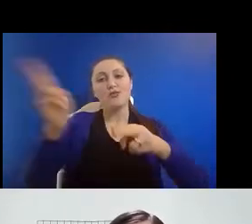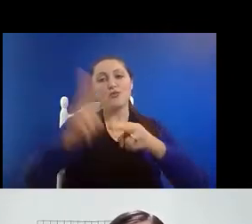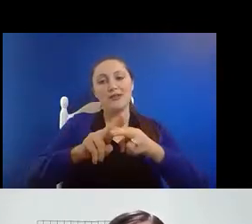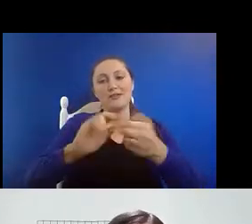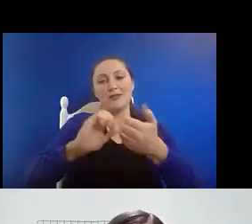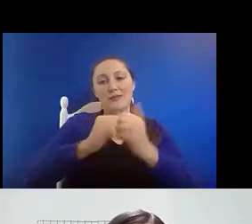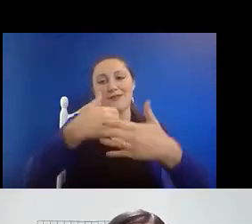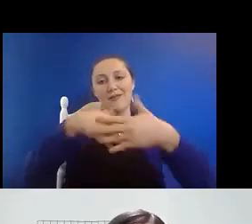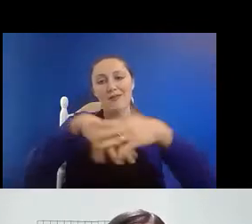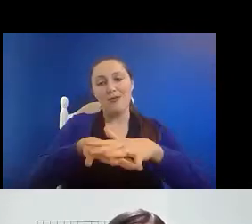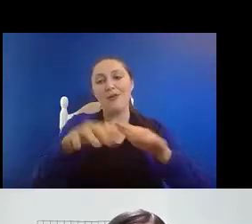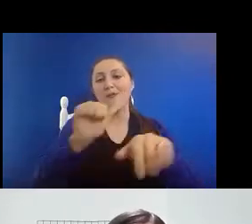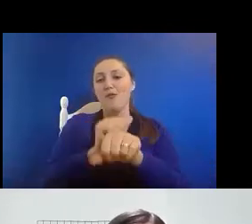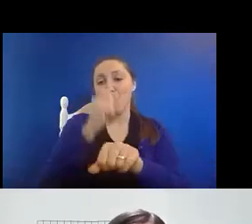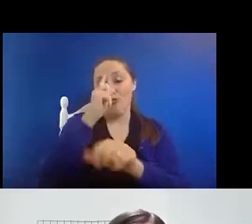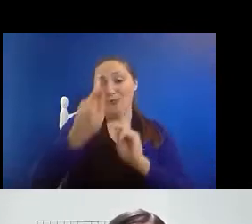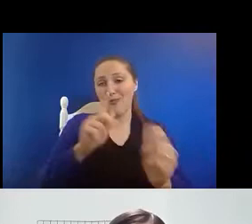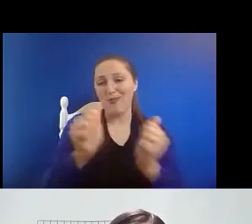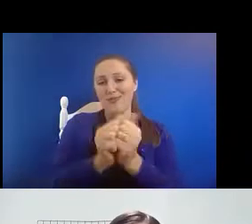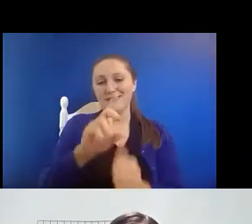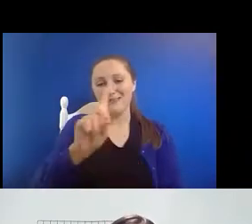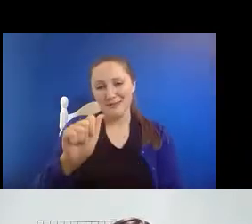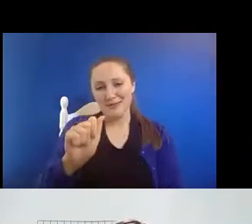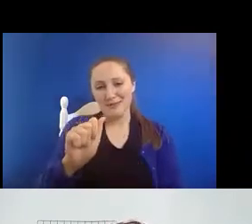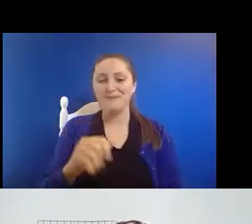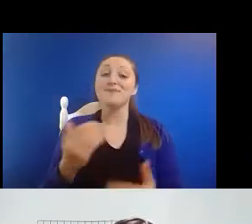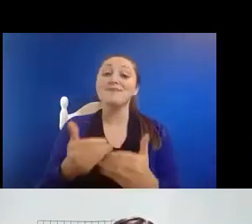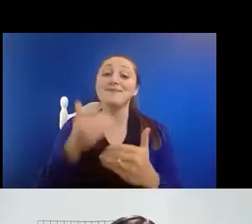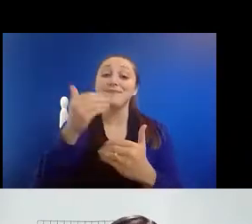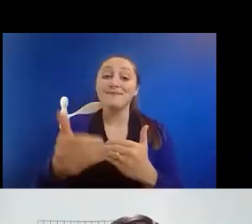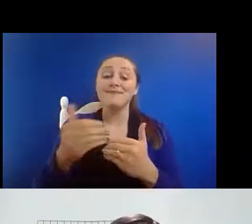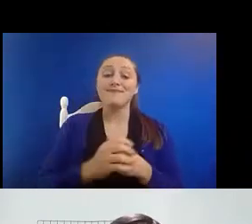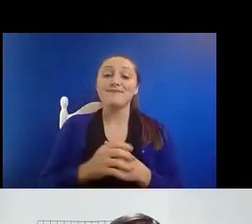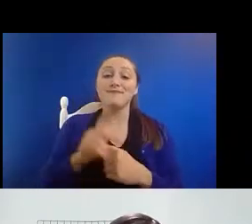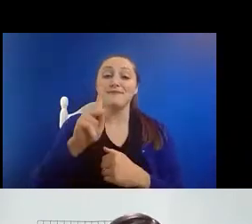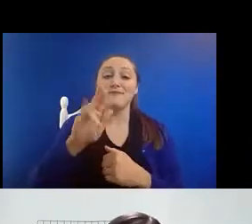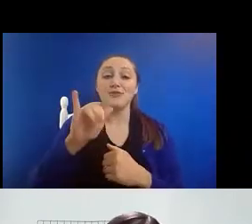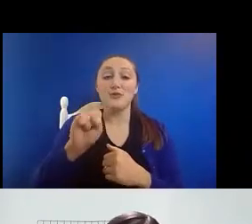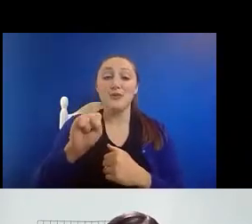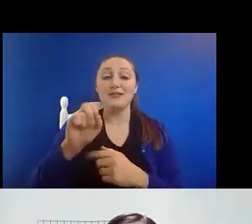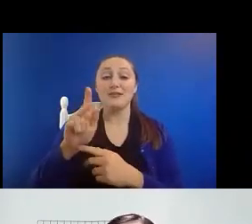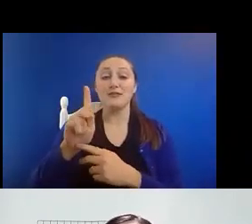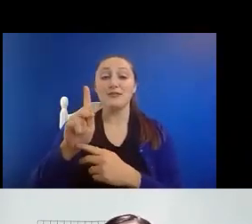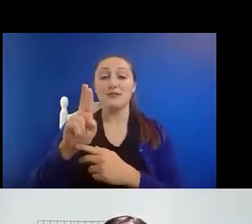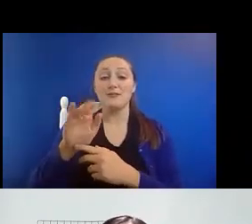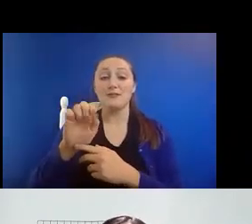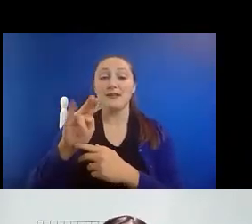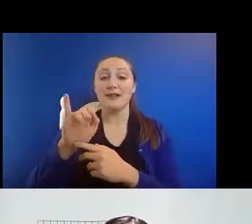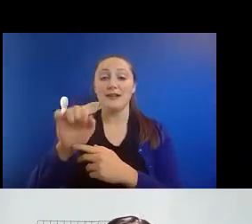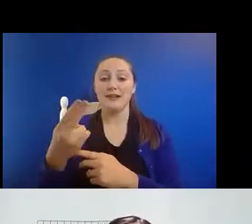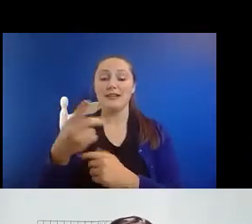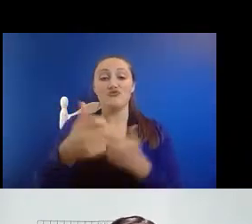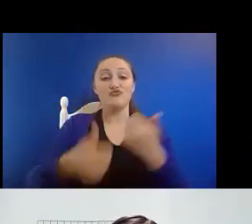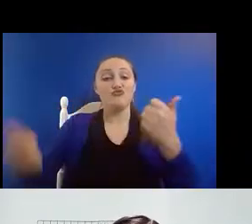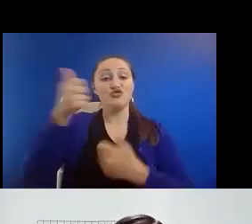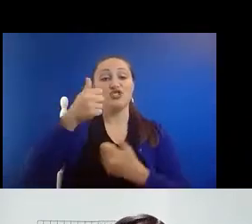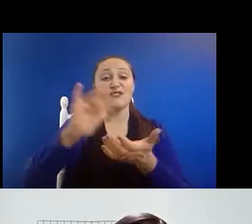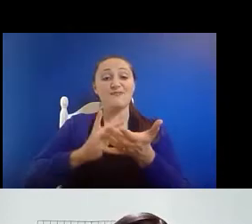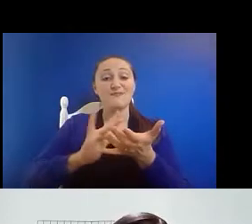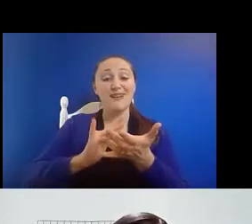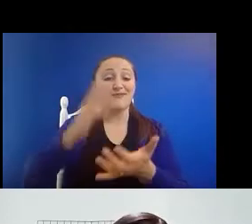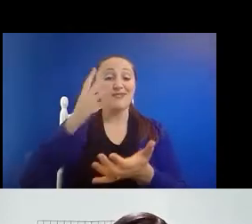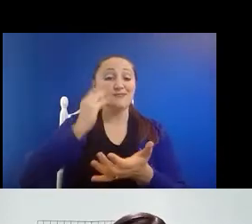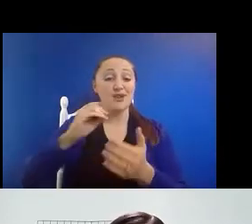employment for people with disabilities. Our next speaker is Chris Kubnick. He serves as the Chief Medical